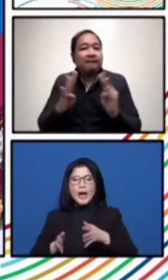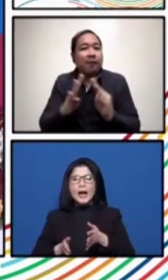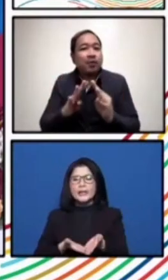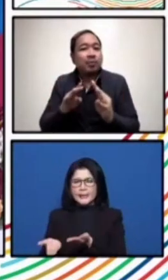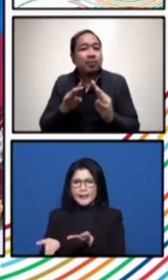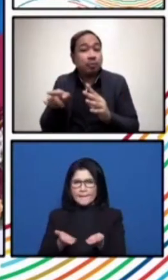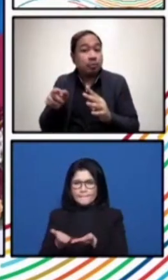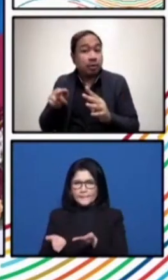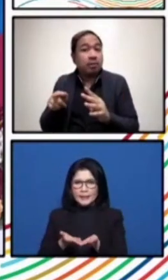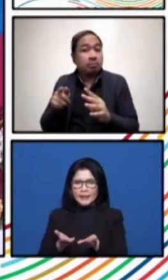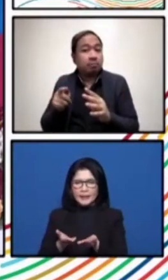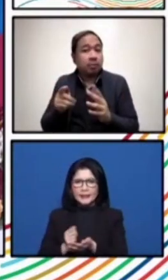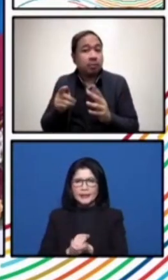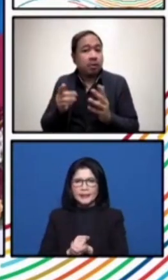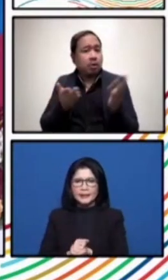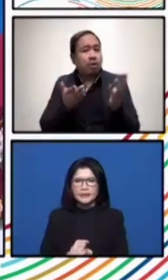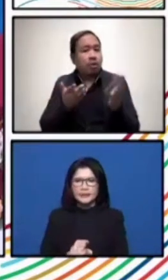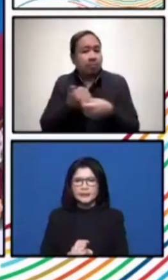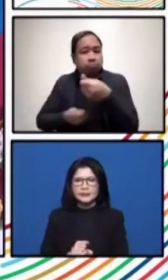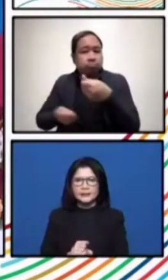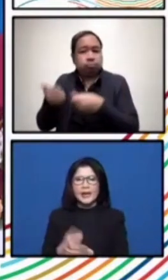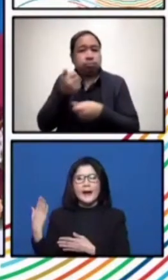since 2017.